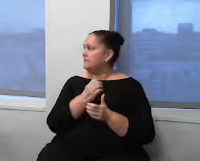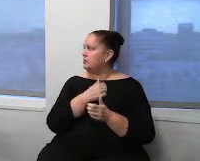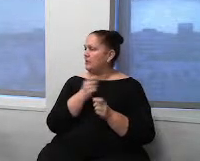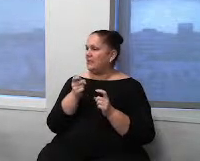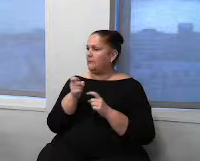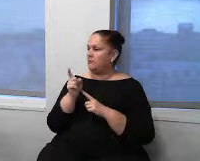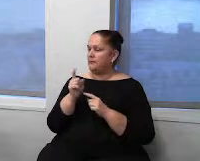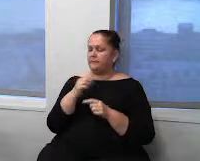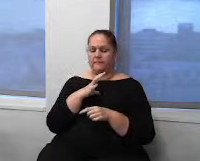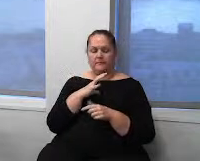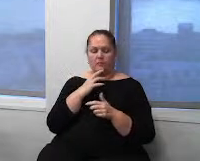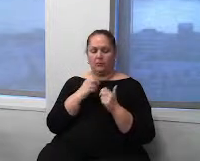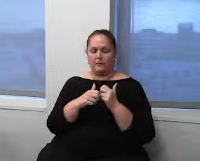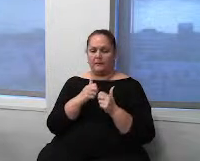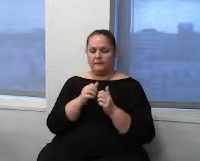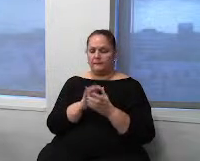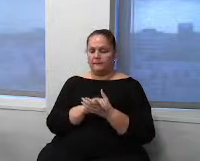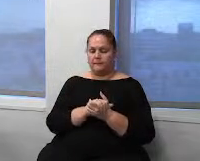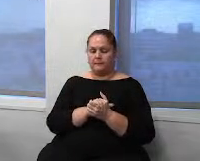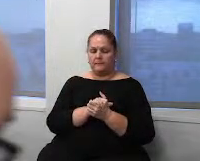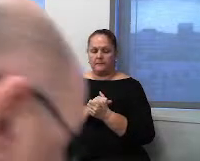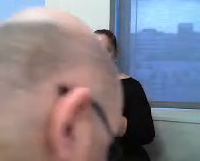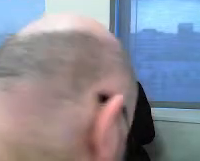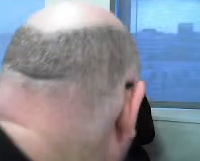Sorry, Mr. Hempling, just give me one moment.